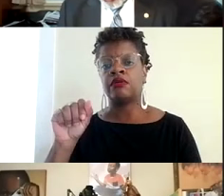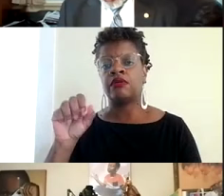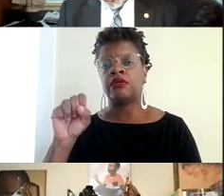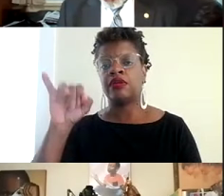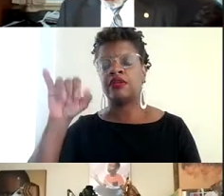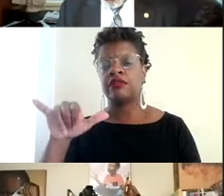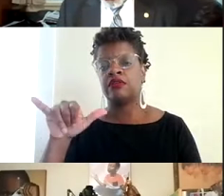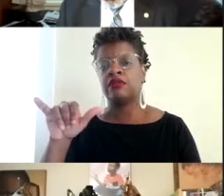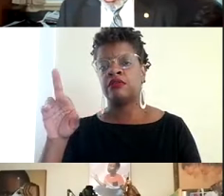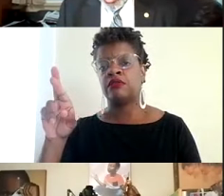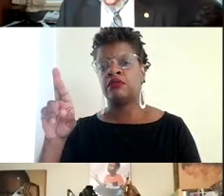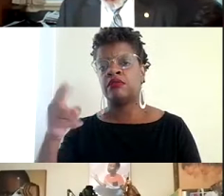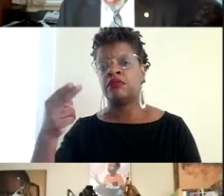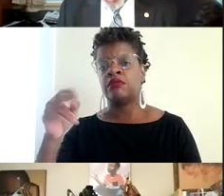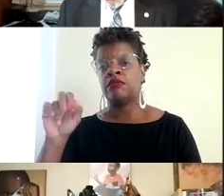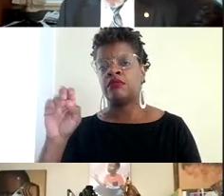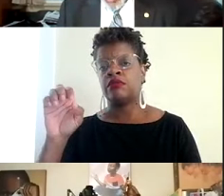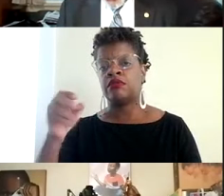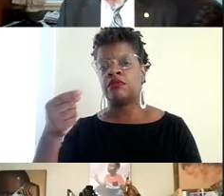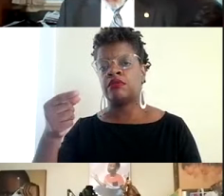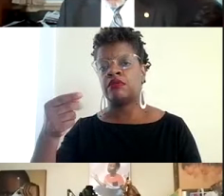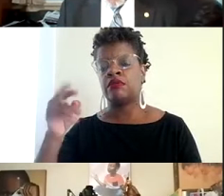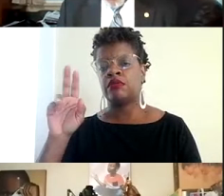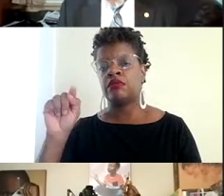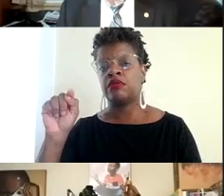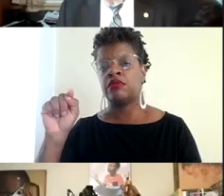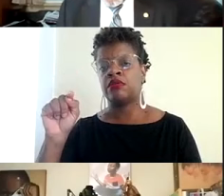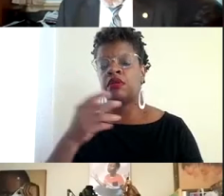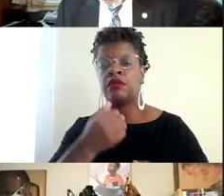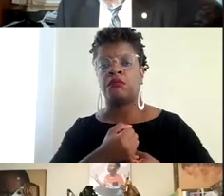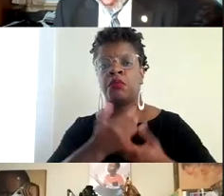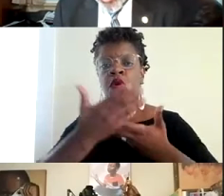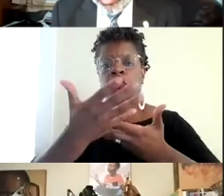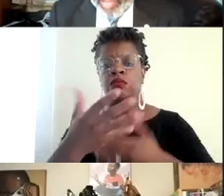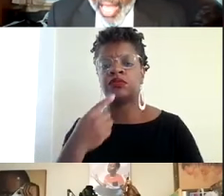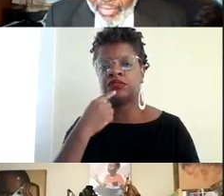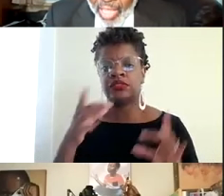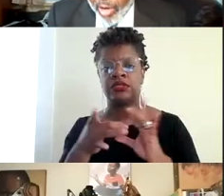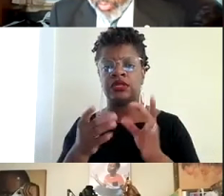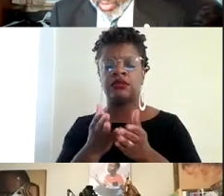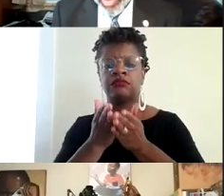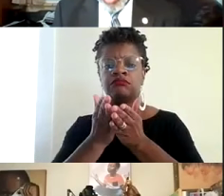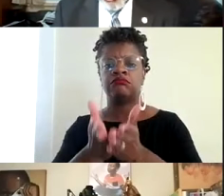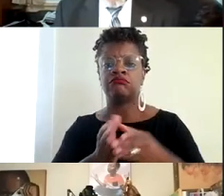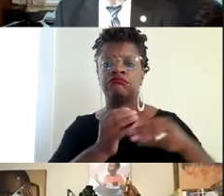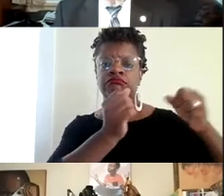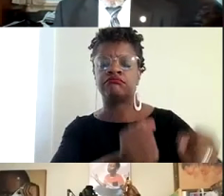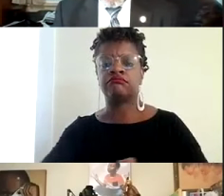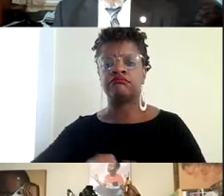I'm tired of sailing my little boat far inside of the harbor